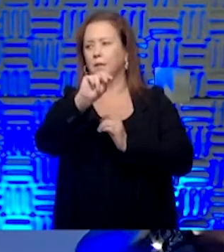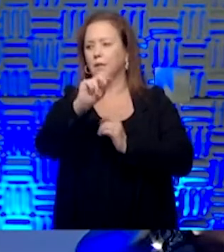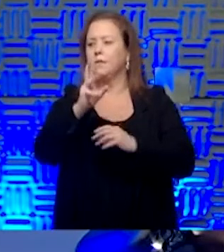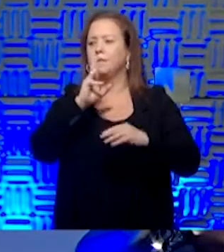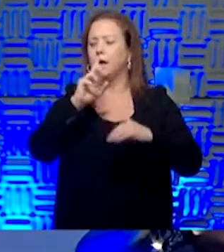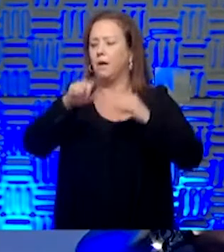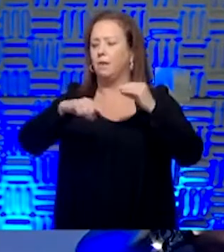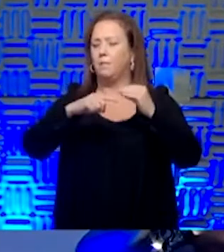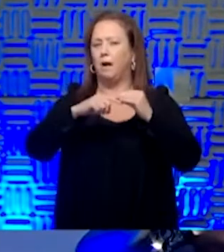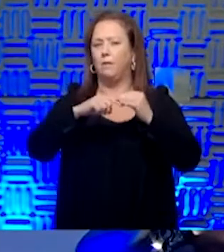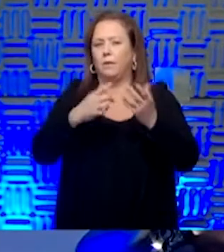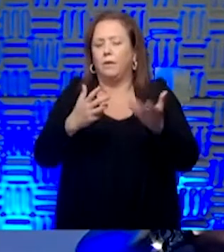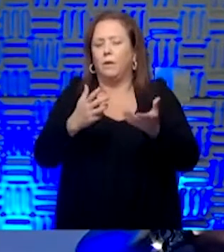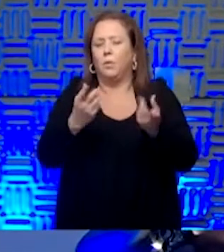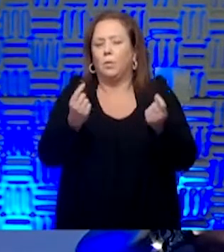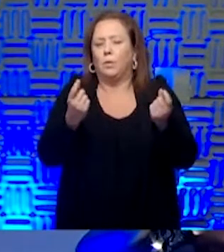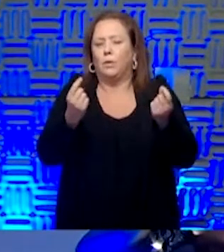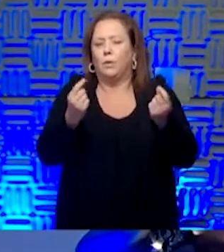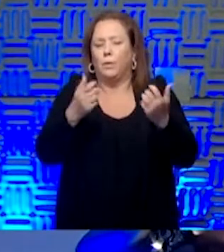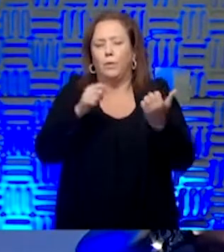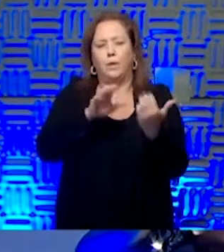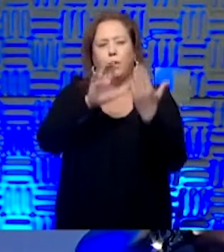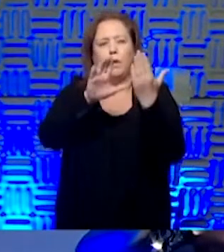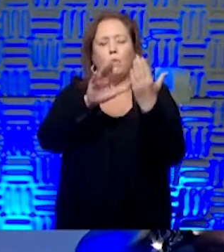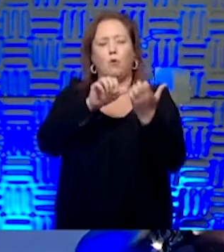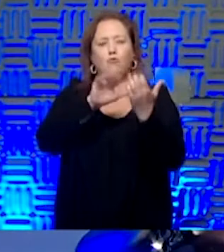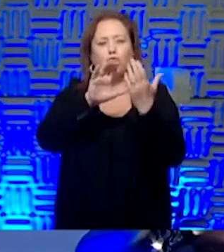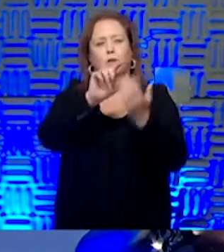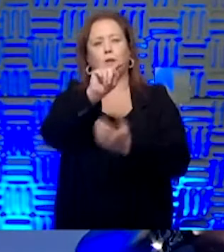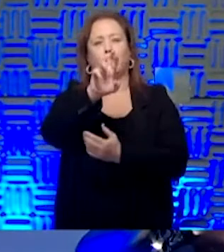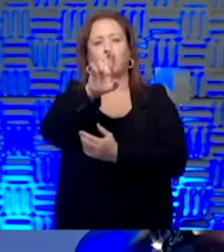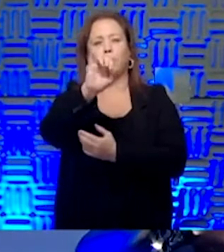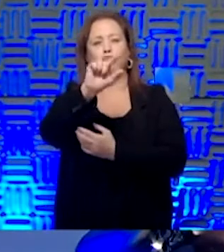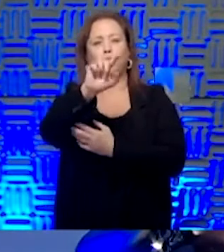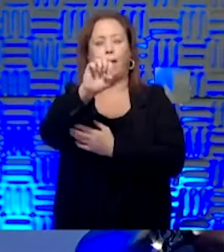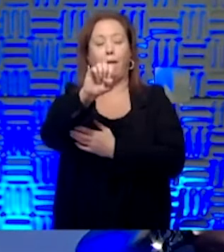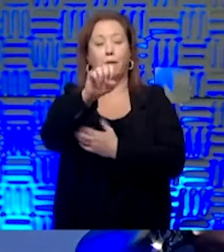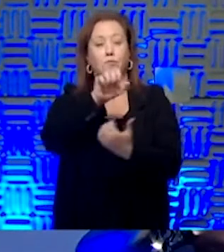to me about the triage approach. What's going to happen if